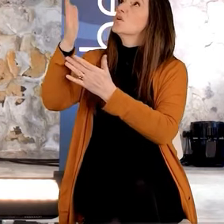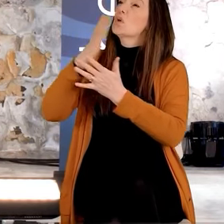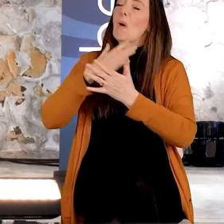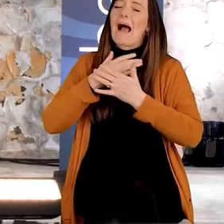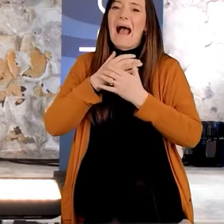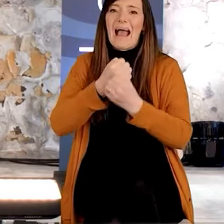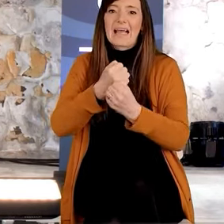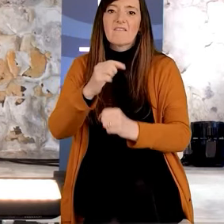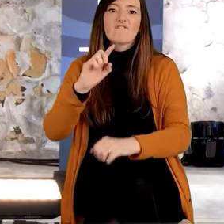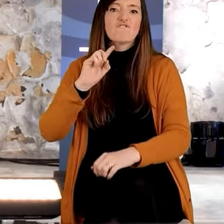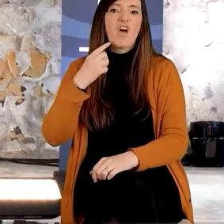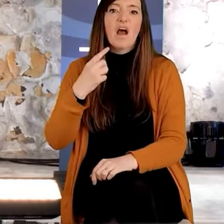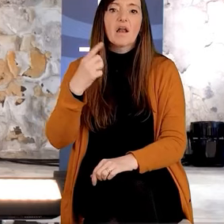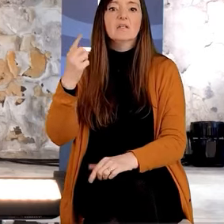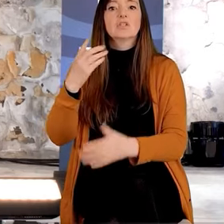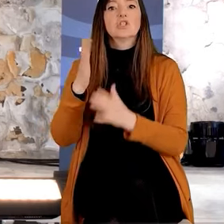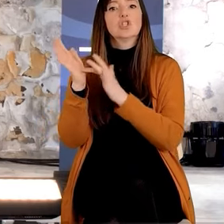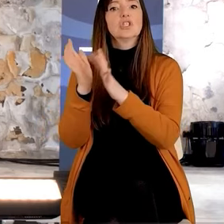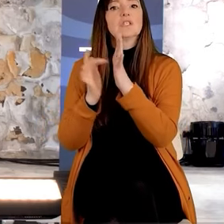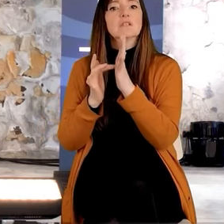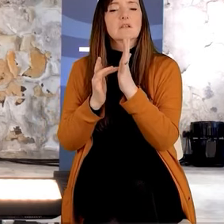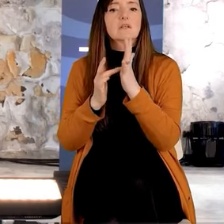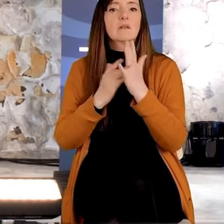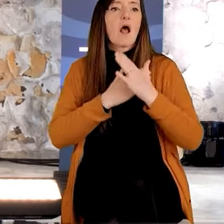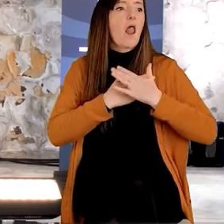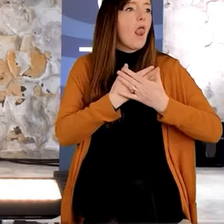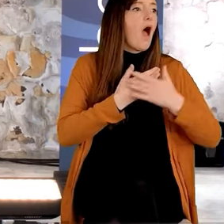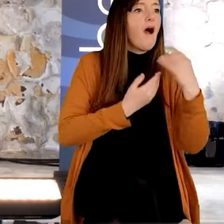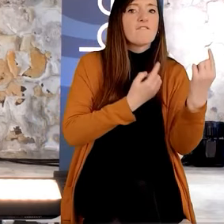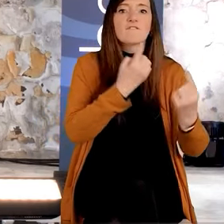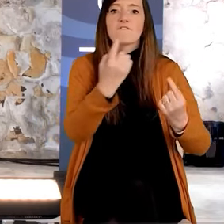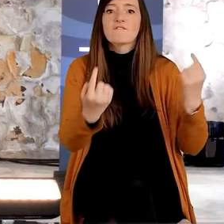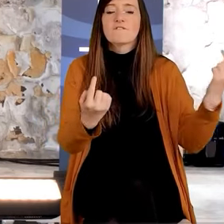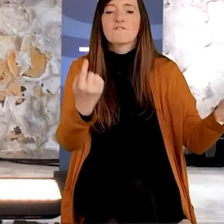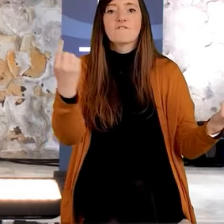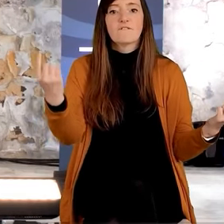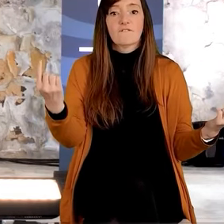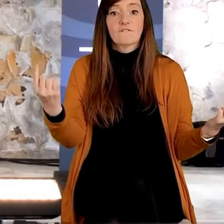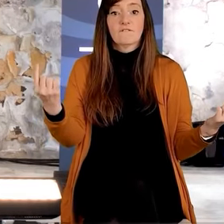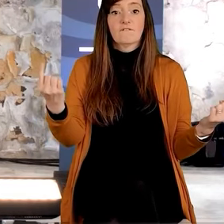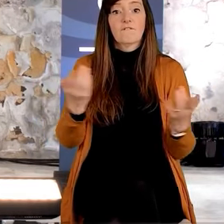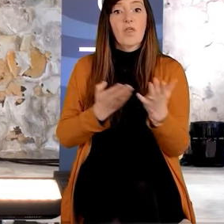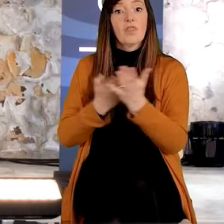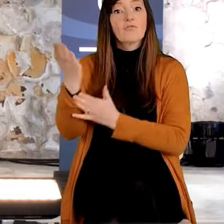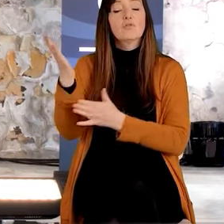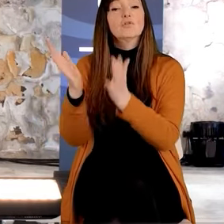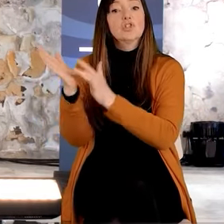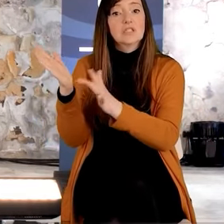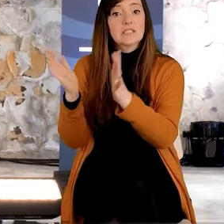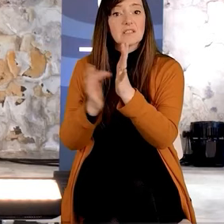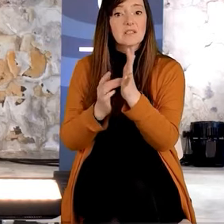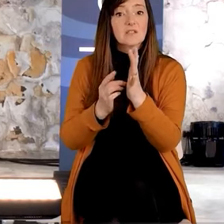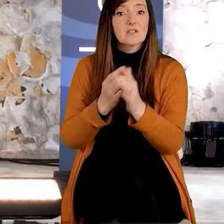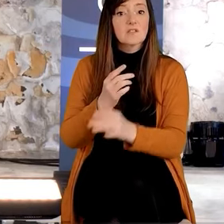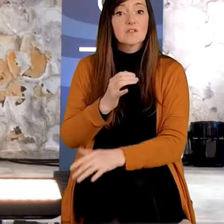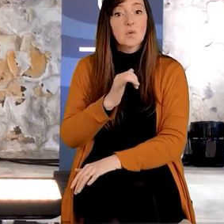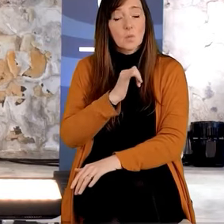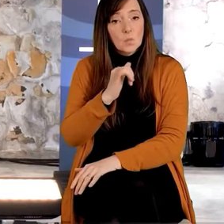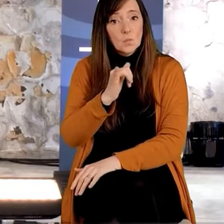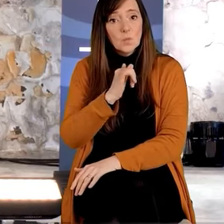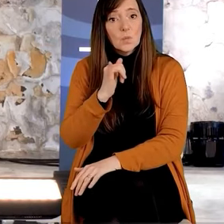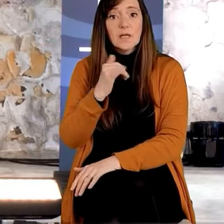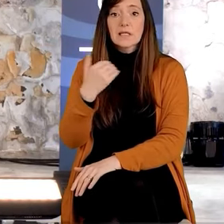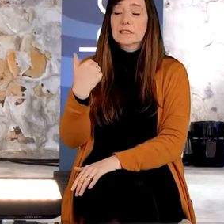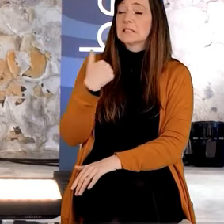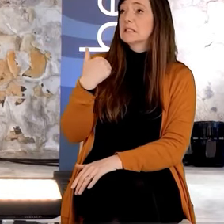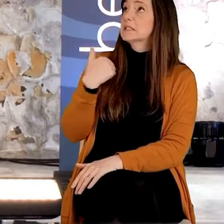as himself. You hate deceit, and he was always trustworthy. And in the Lord Jesus, you and I are called upon